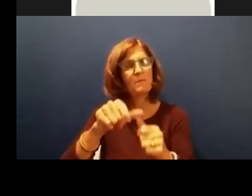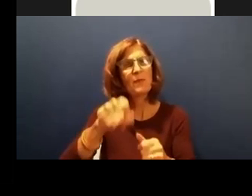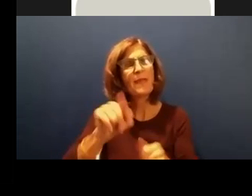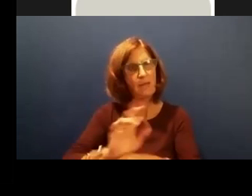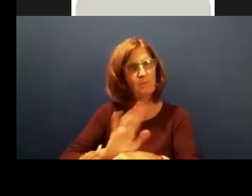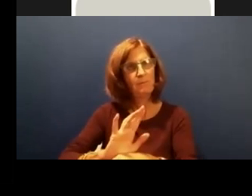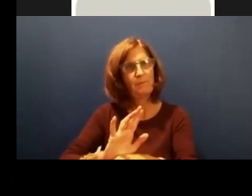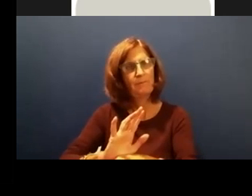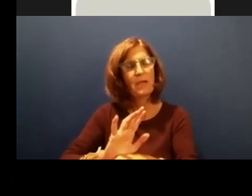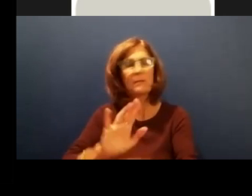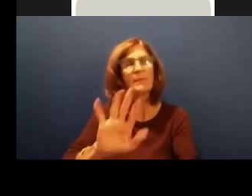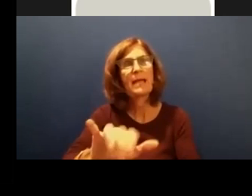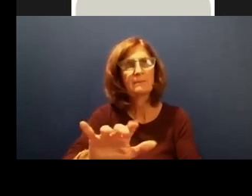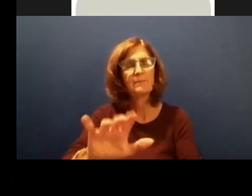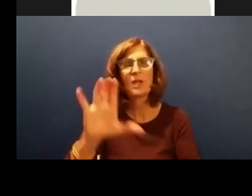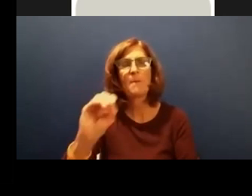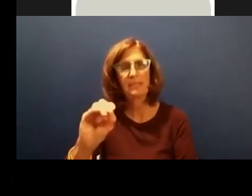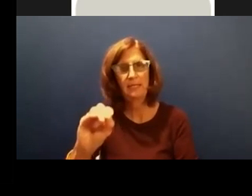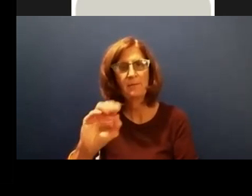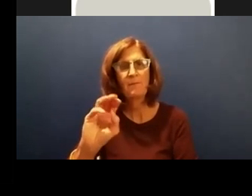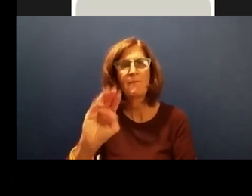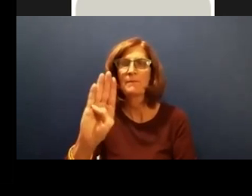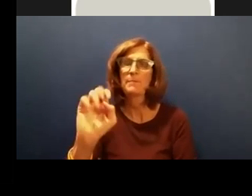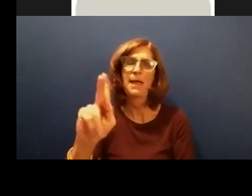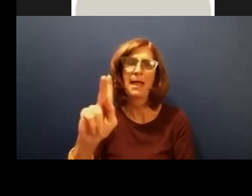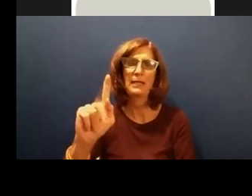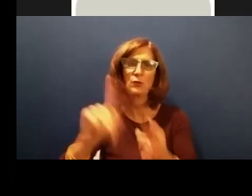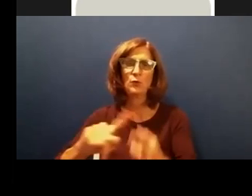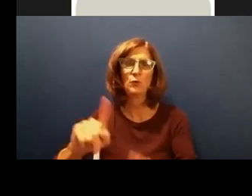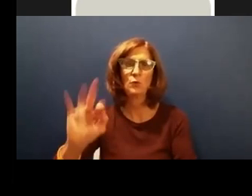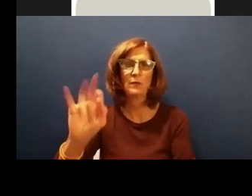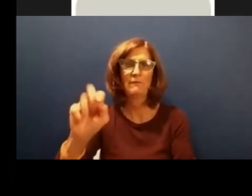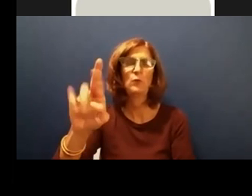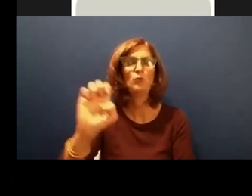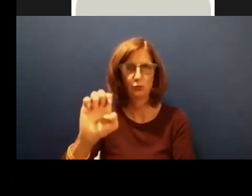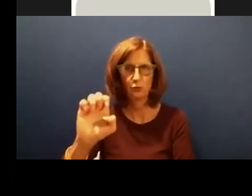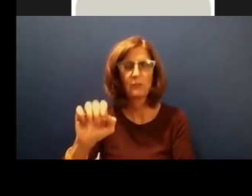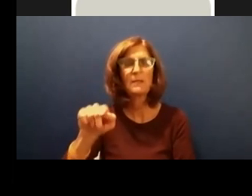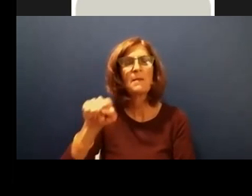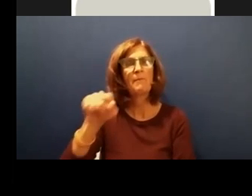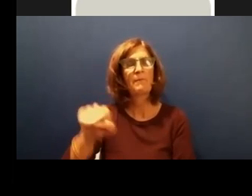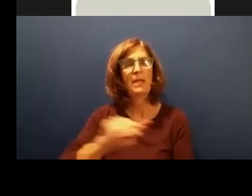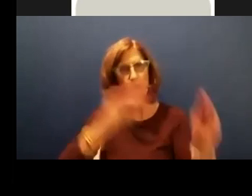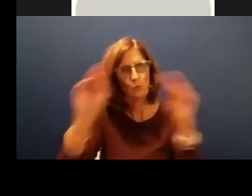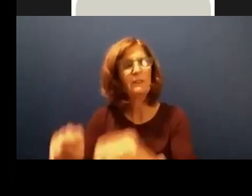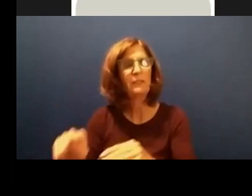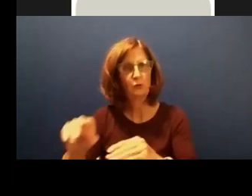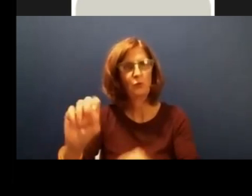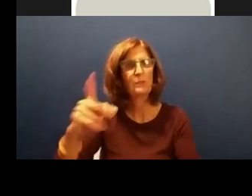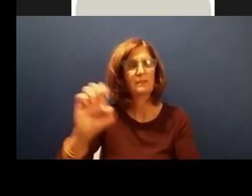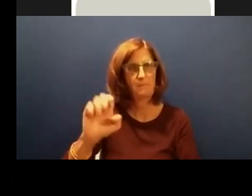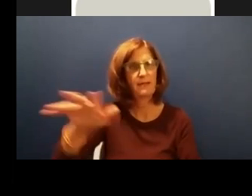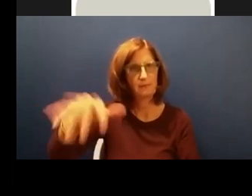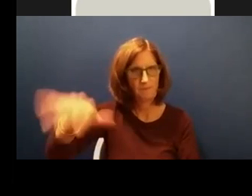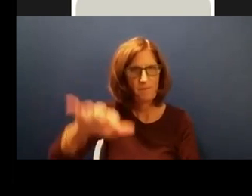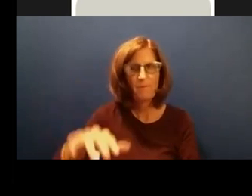moved in about a 1,200 or 900 square foot space. It's a minority owned business. One of our woman